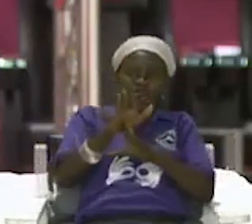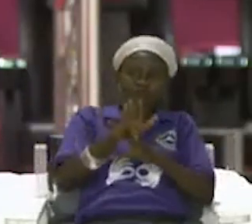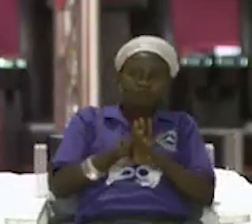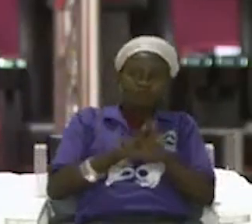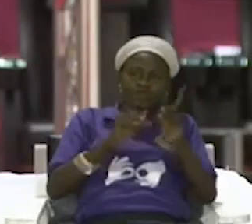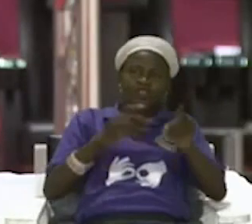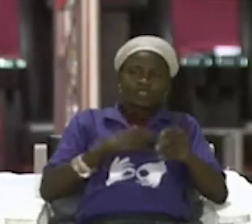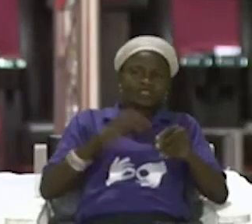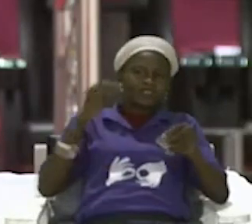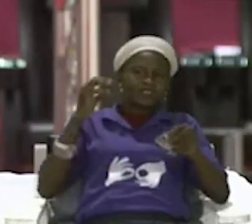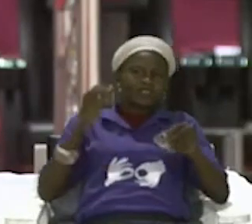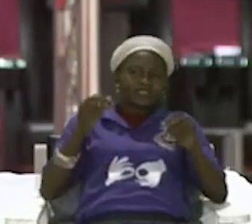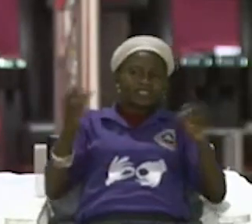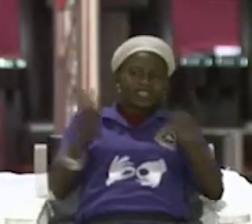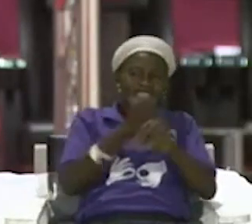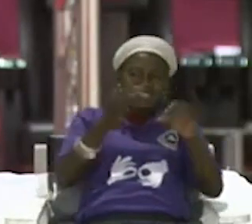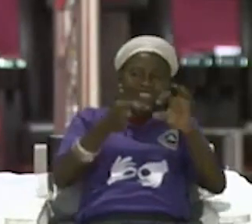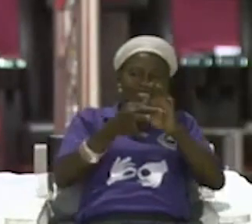get detached